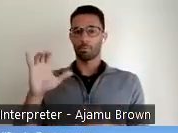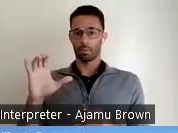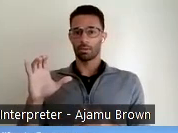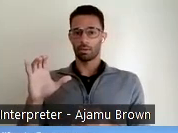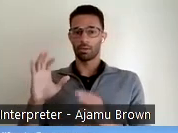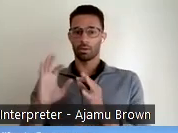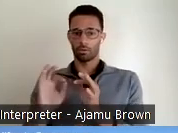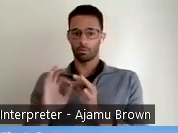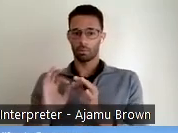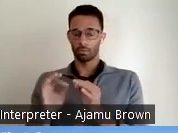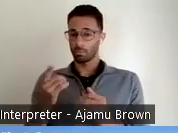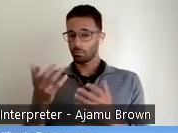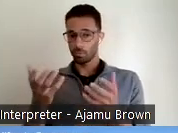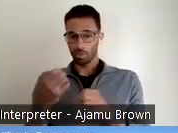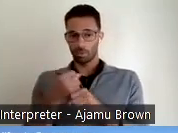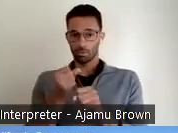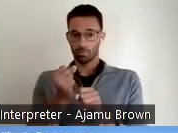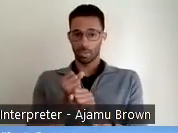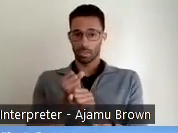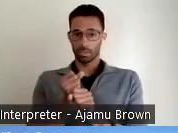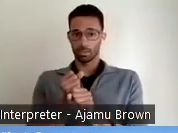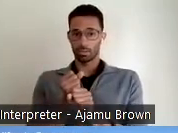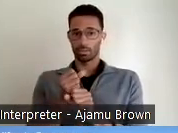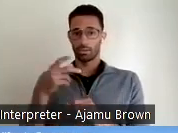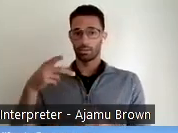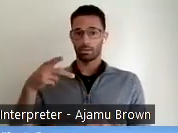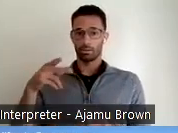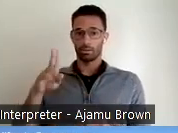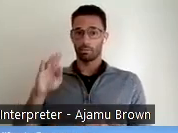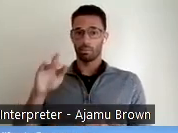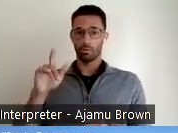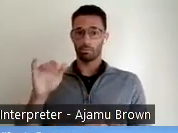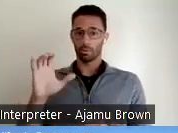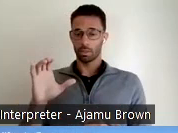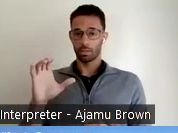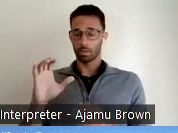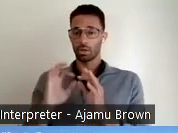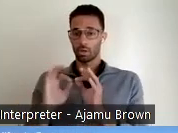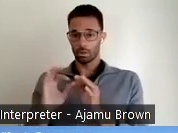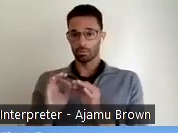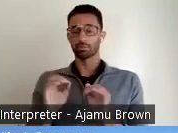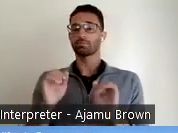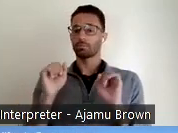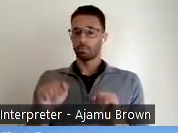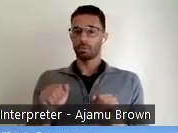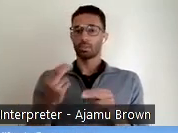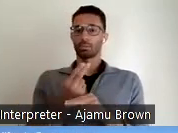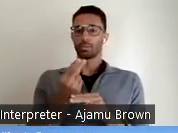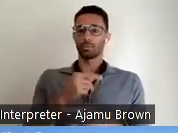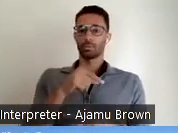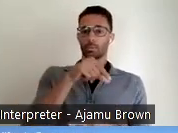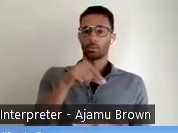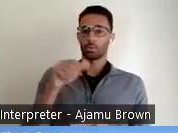you would like to make a public comment, attendees joining in the webinar may use the Q&A function to type